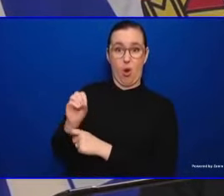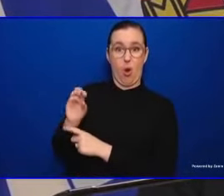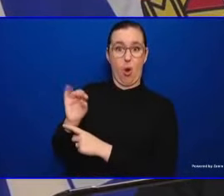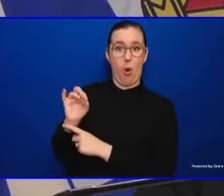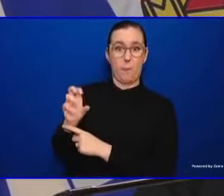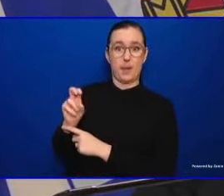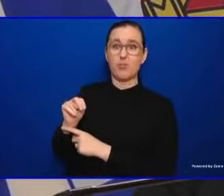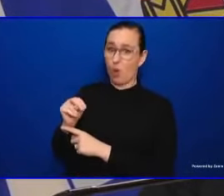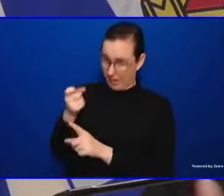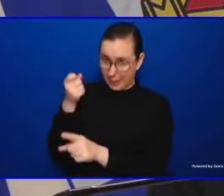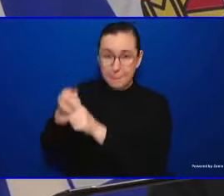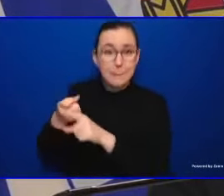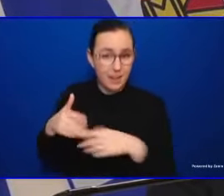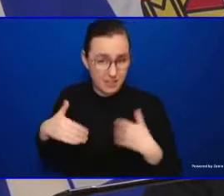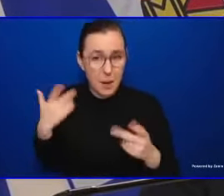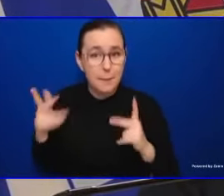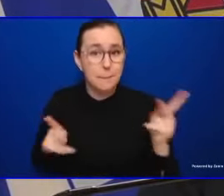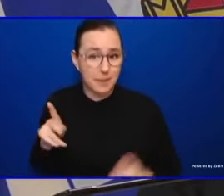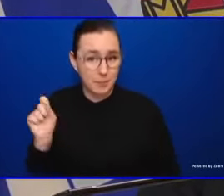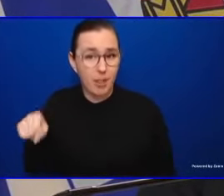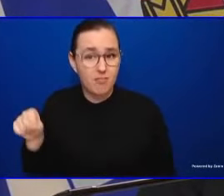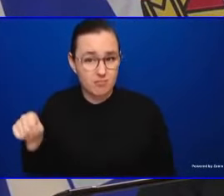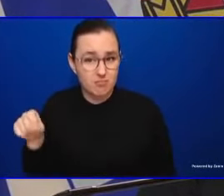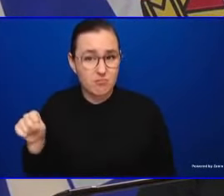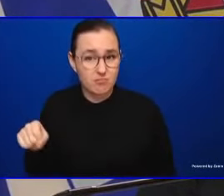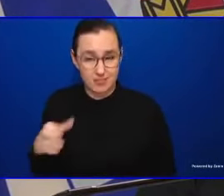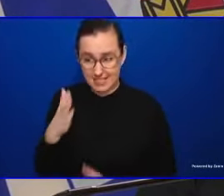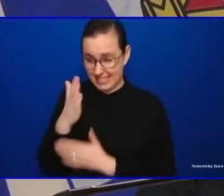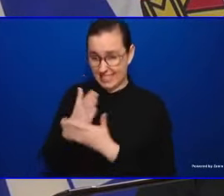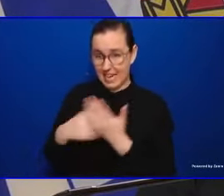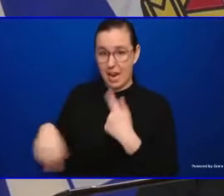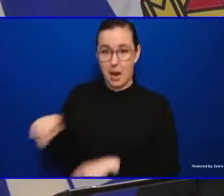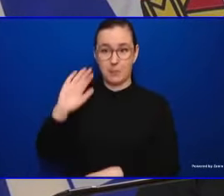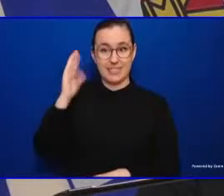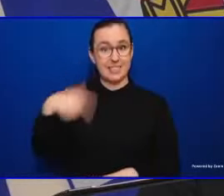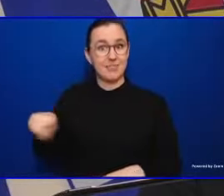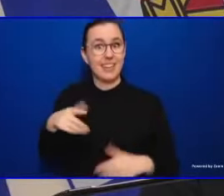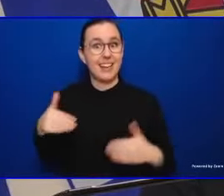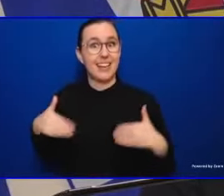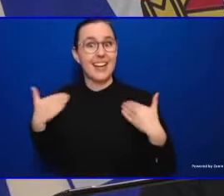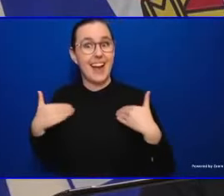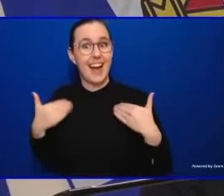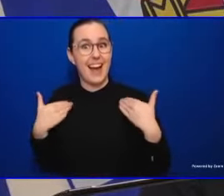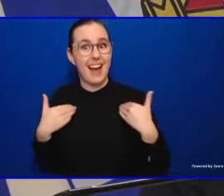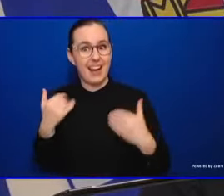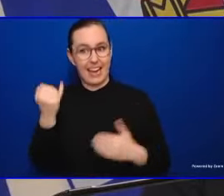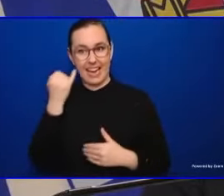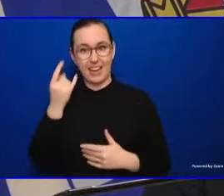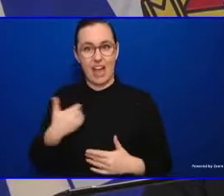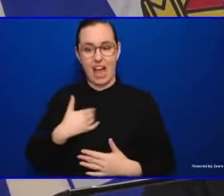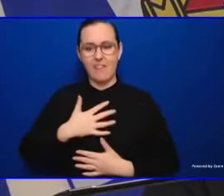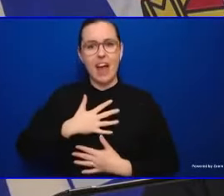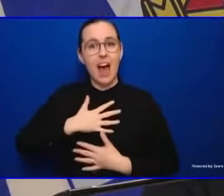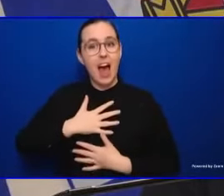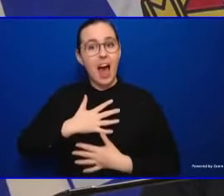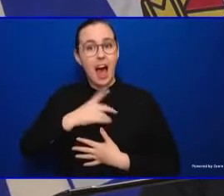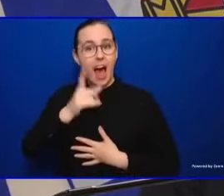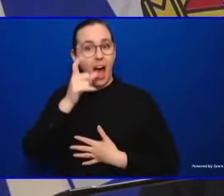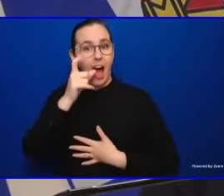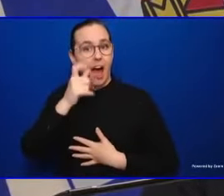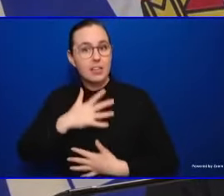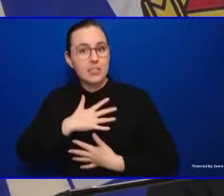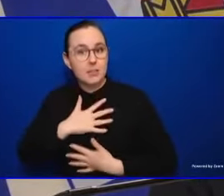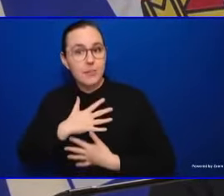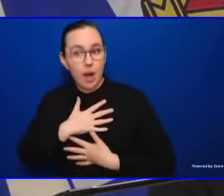exacerbate asthma more likely than some of the other variants that we've seen so far. So that there is good protection even after